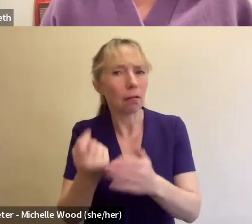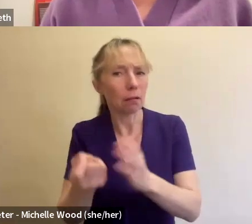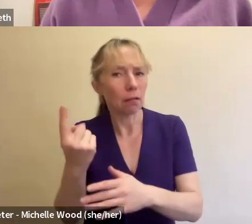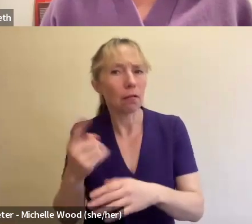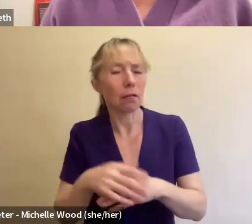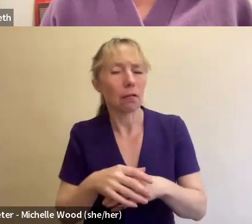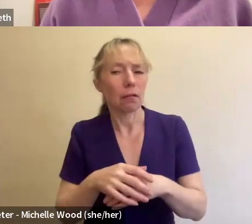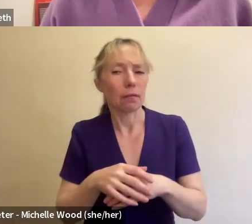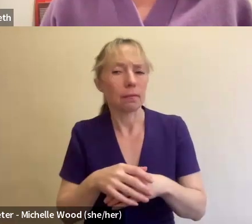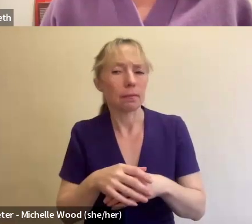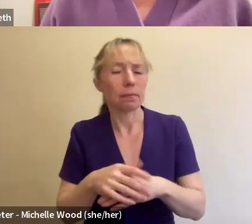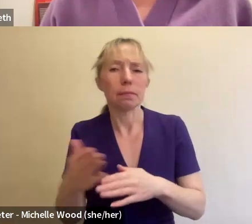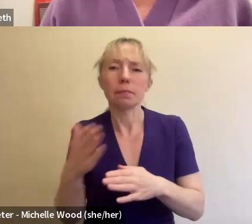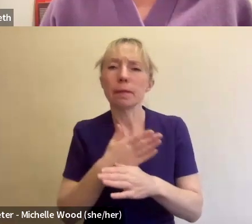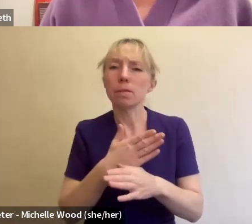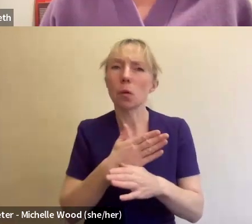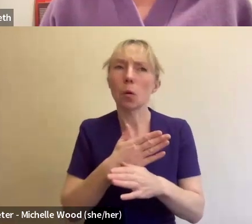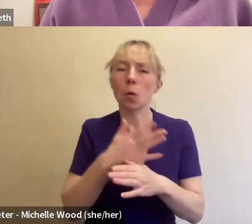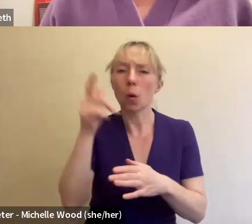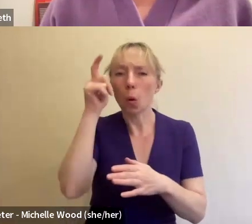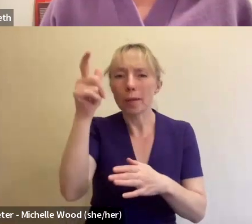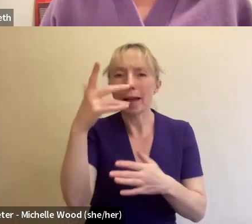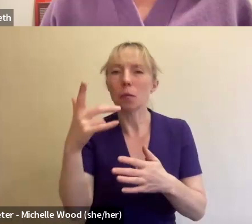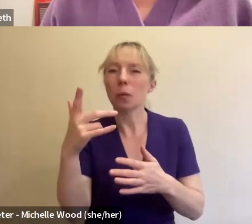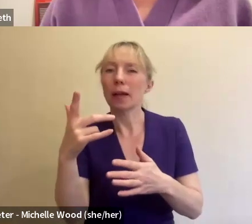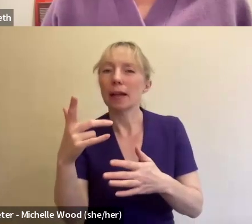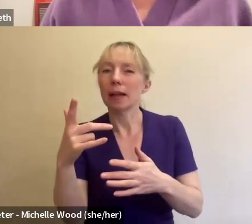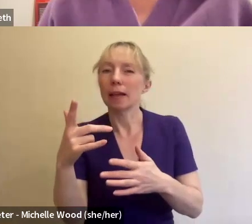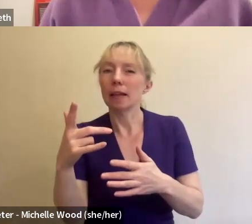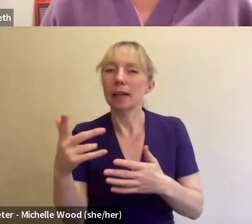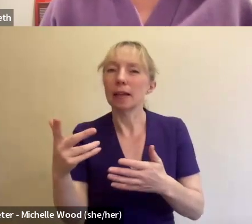before concepts like eco poetry, for example,